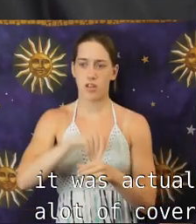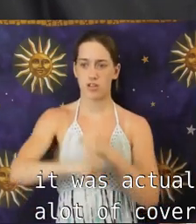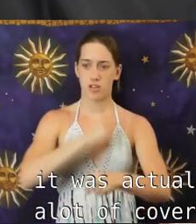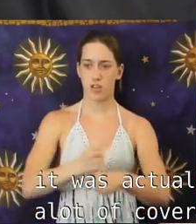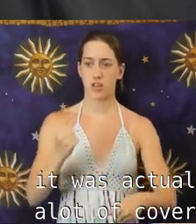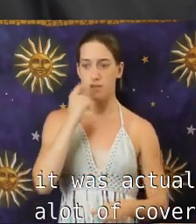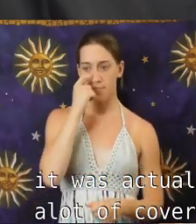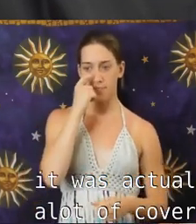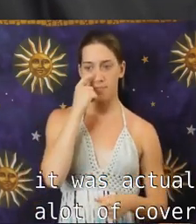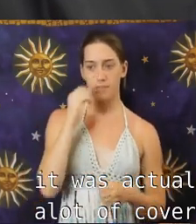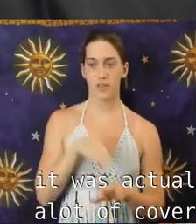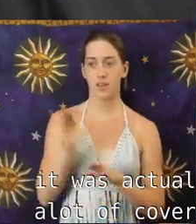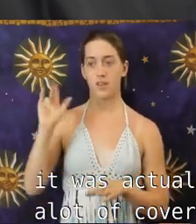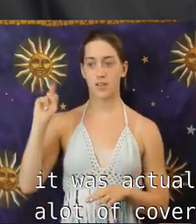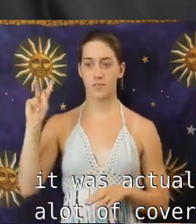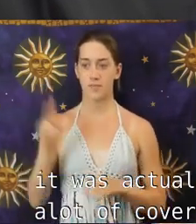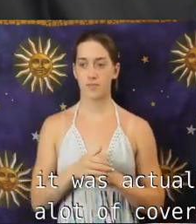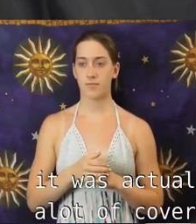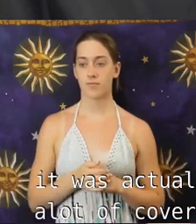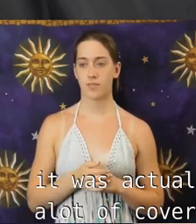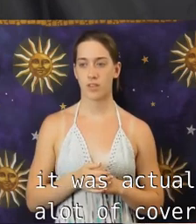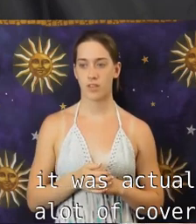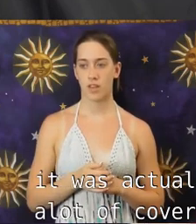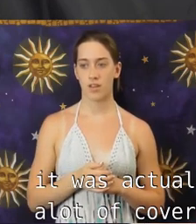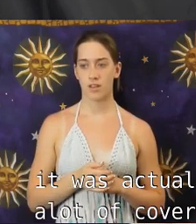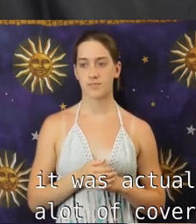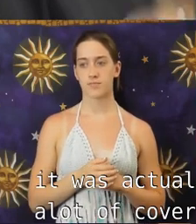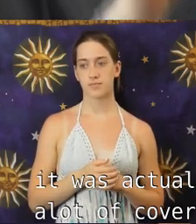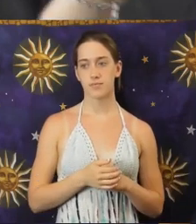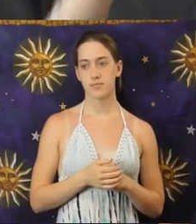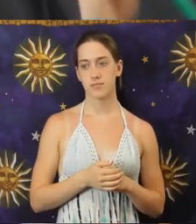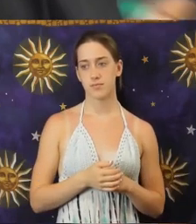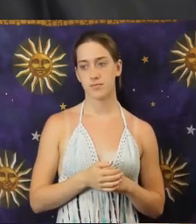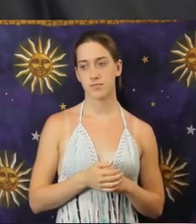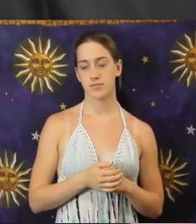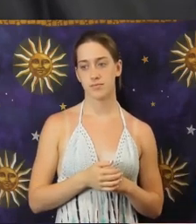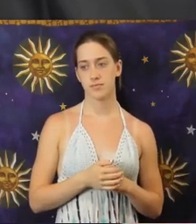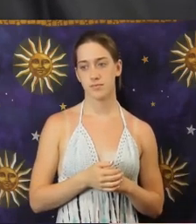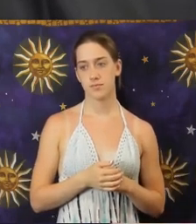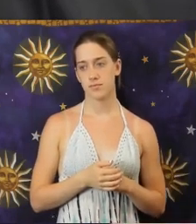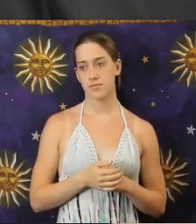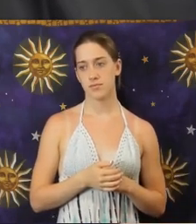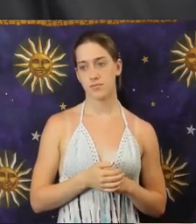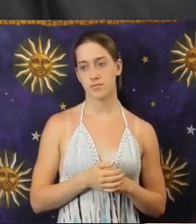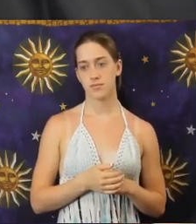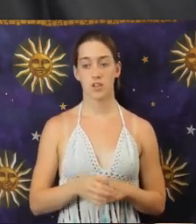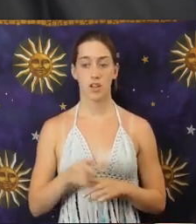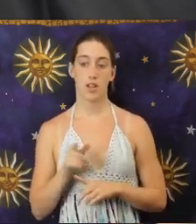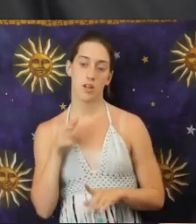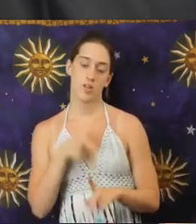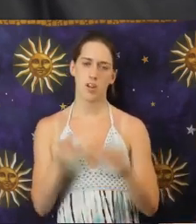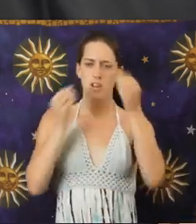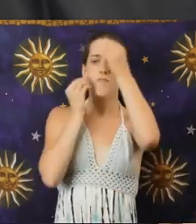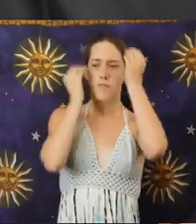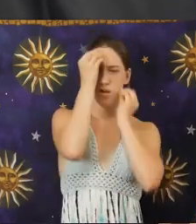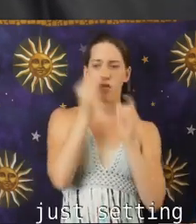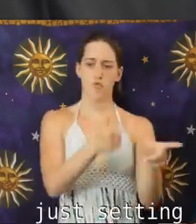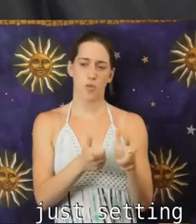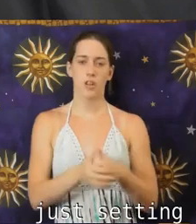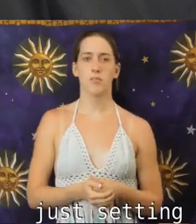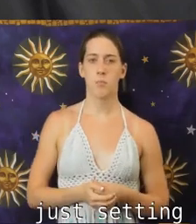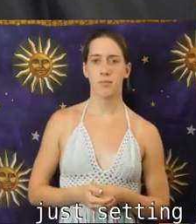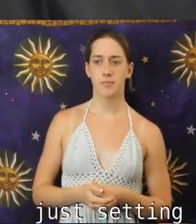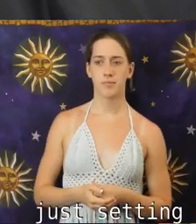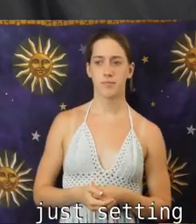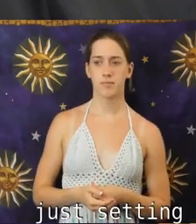But there are actually a lot of covers done this year at Ink. Let's see. Let's finish studying